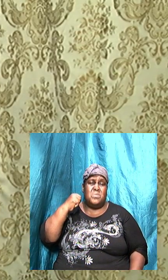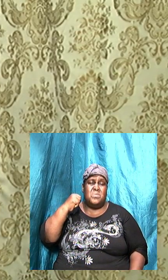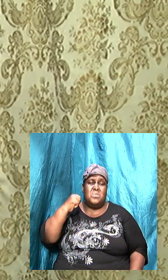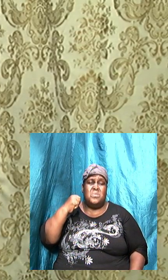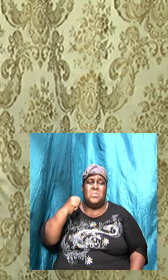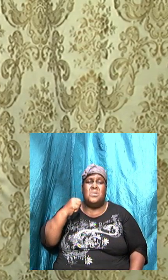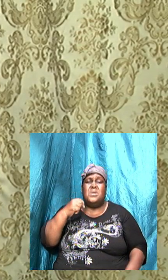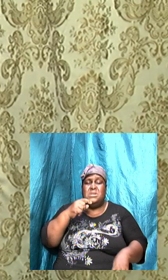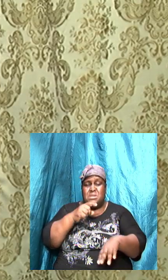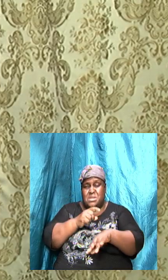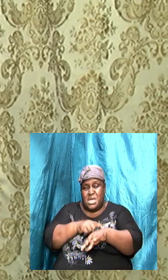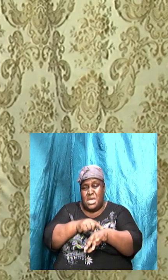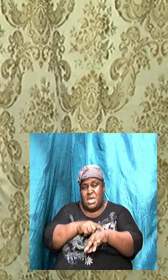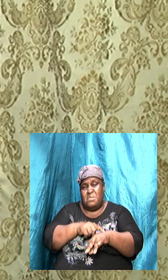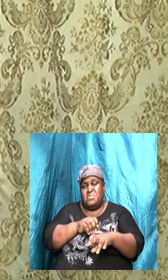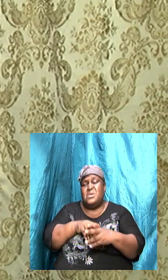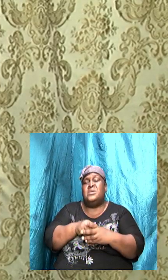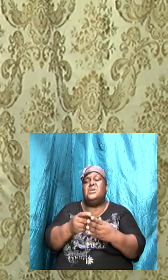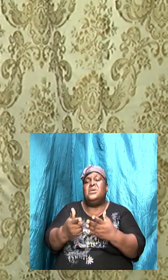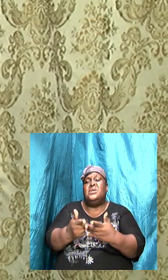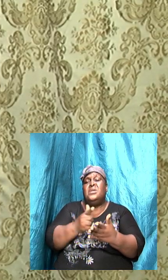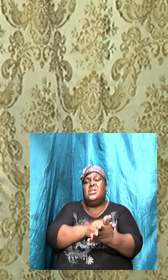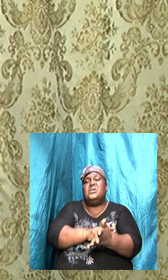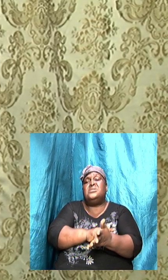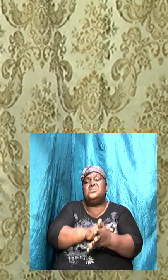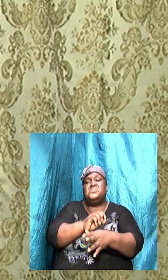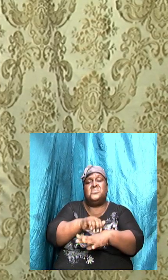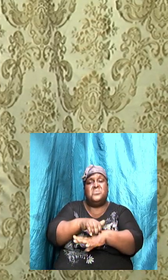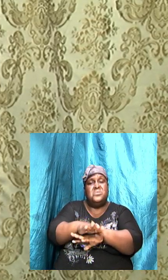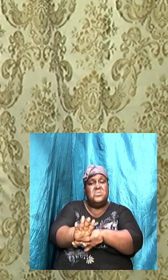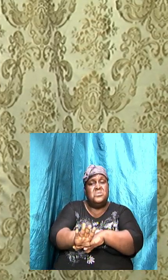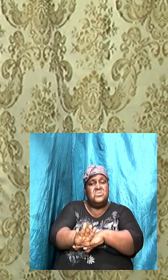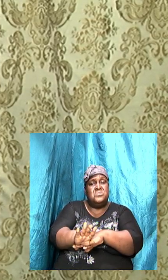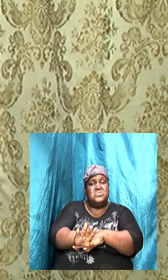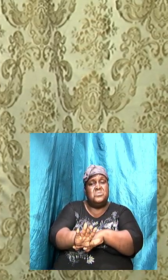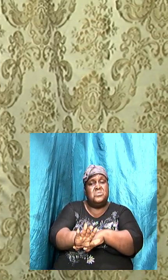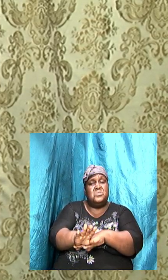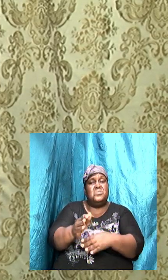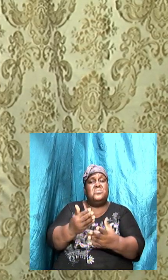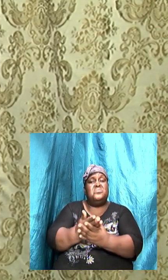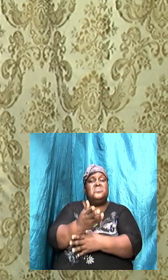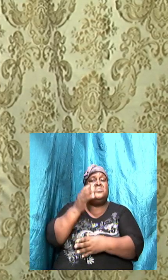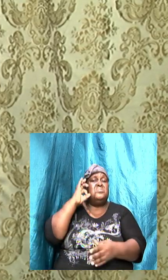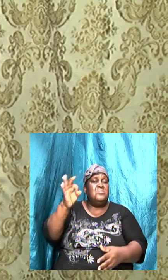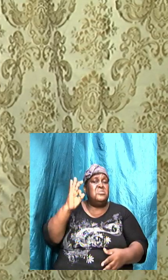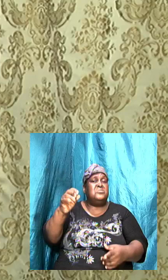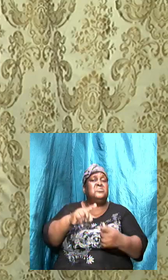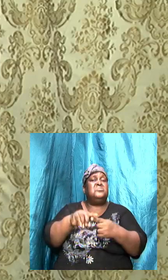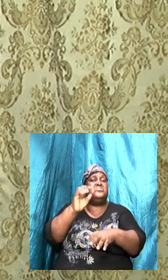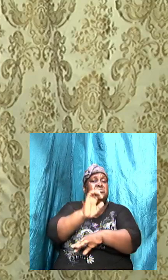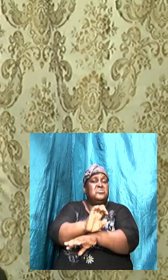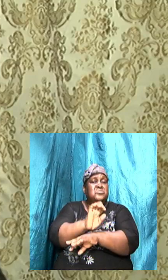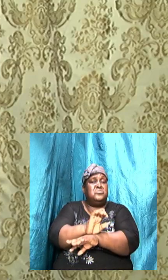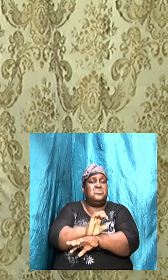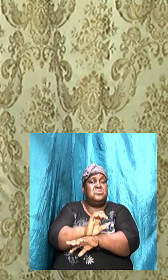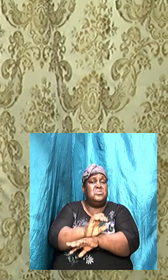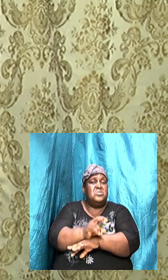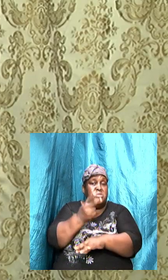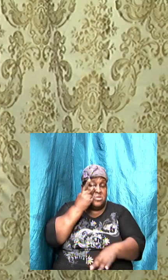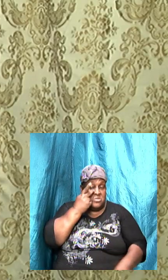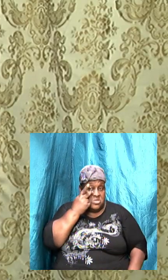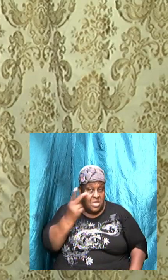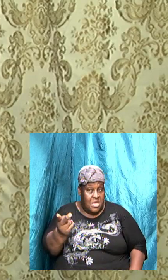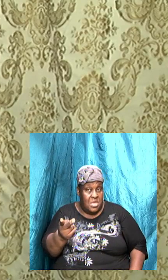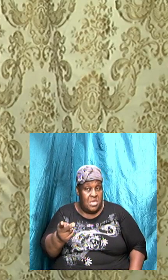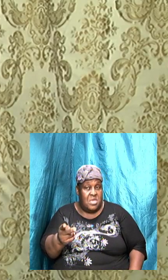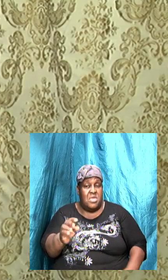a particular point in the letter that was sent through the pastors to the churches, we see even for those